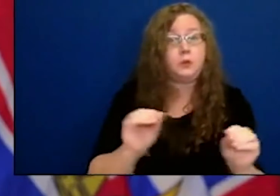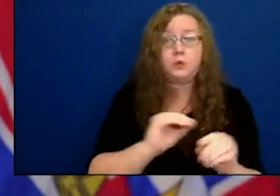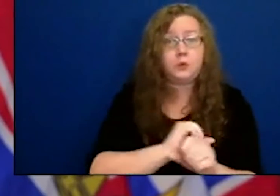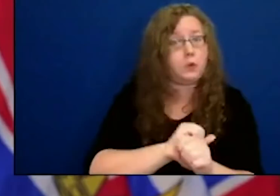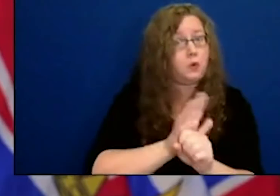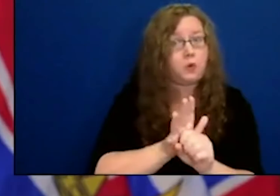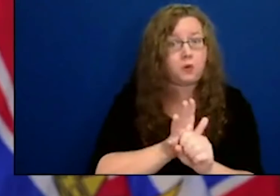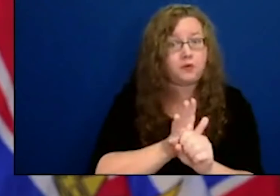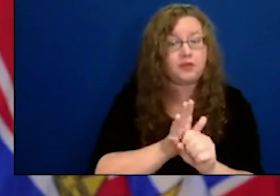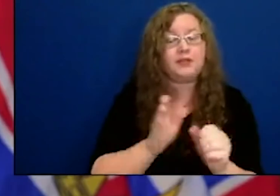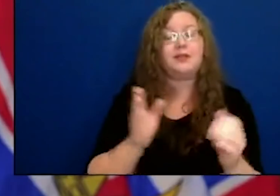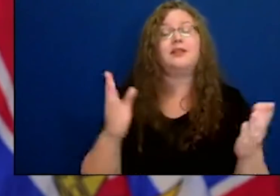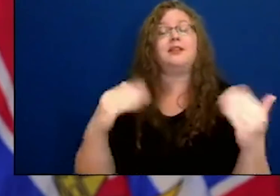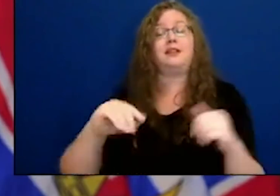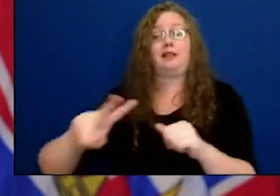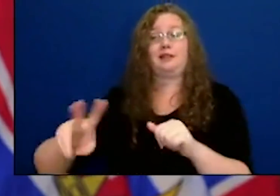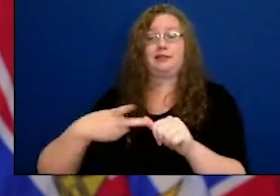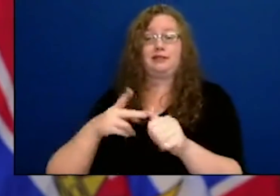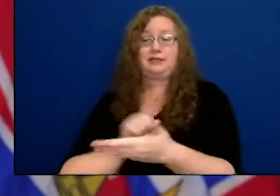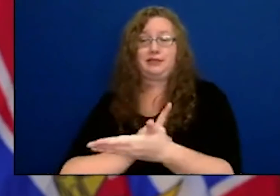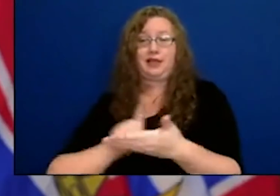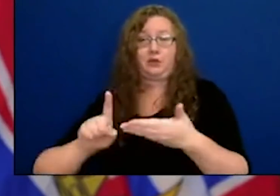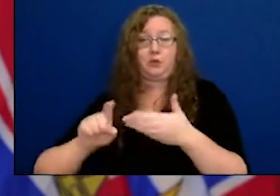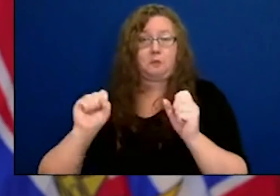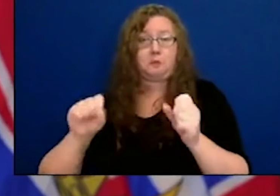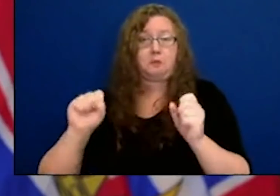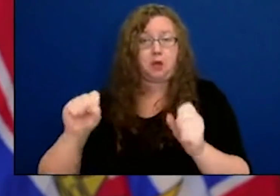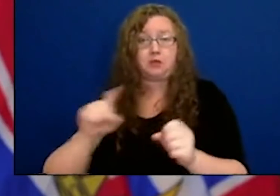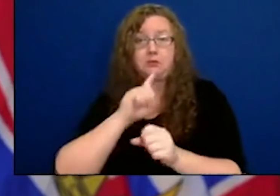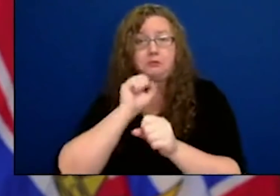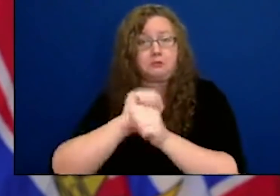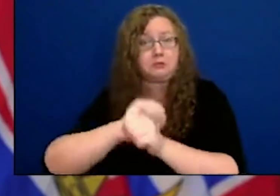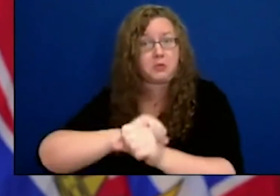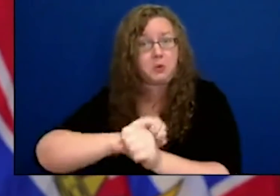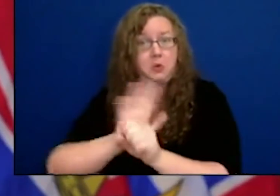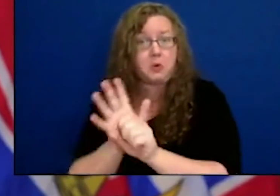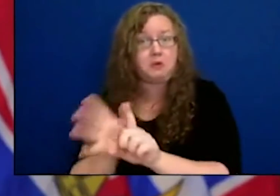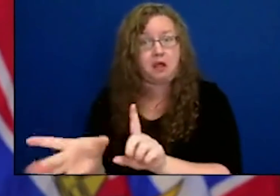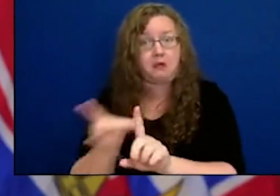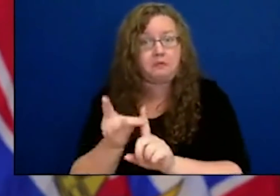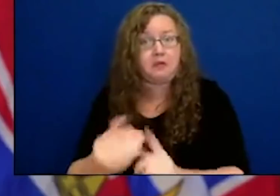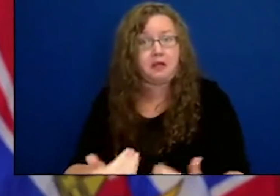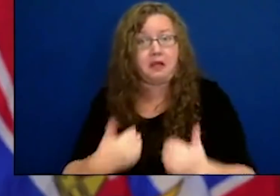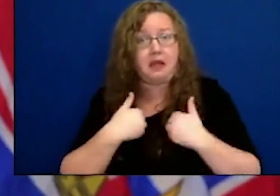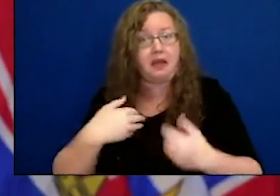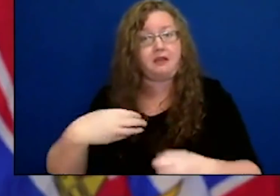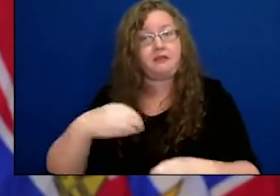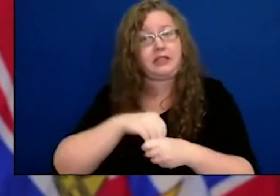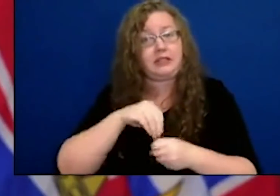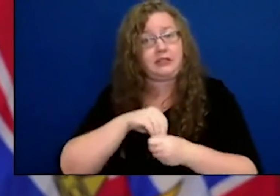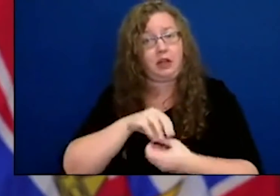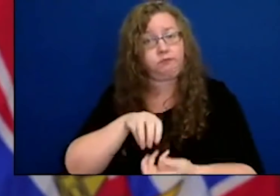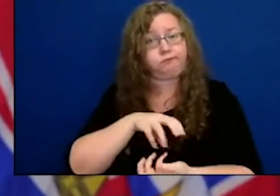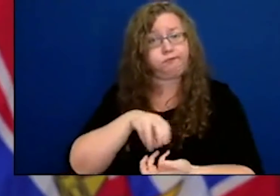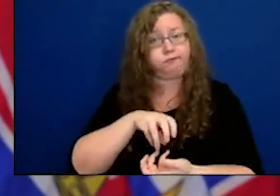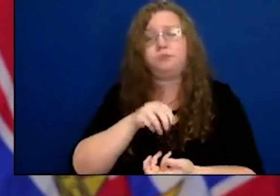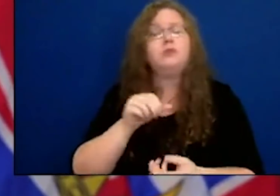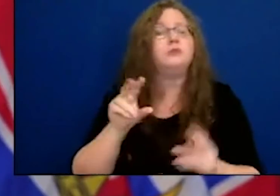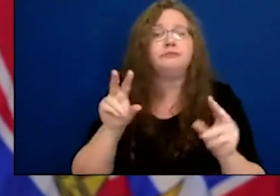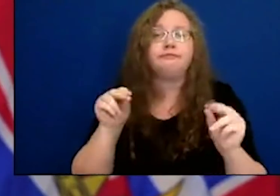the second week of the incubation period go down even more. But this is only for people who are traveling at the